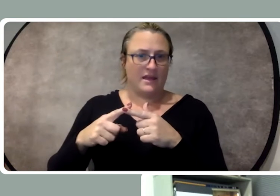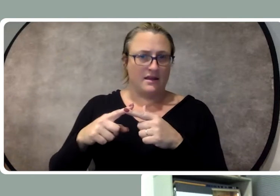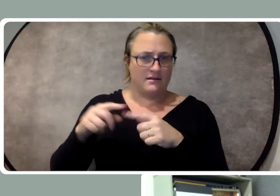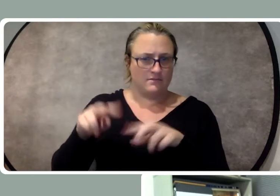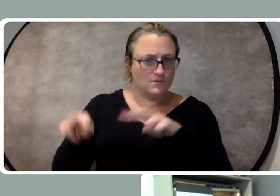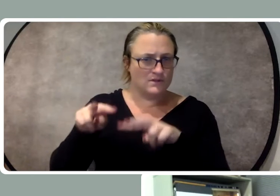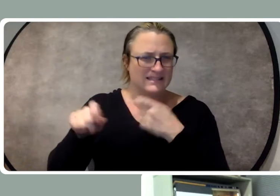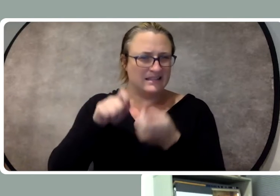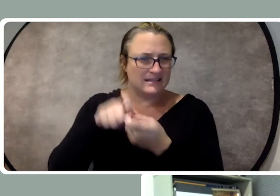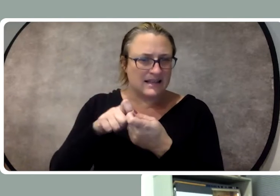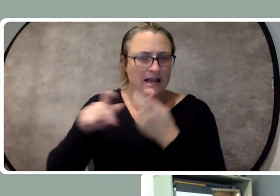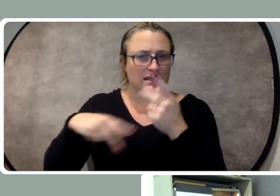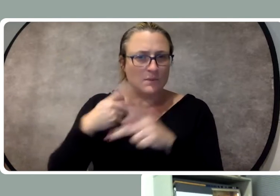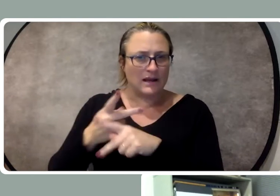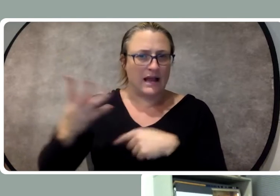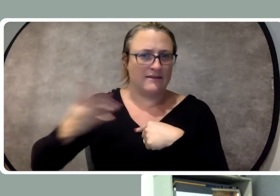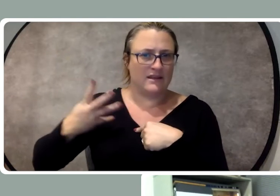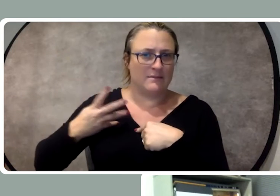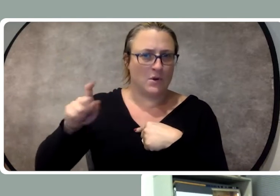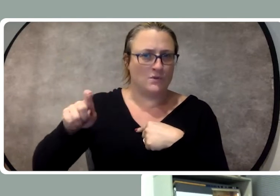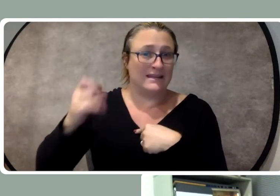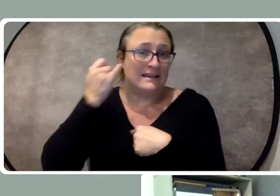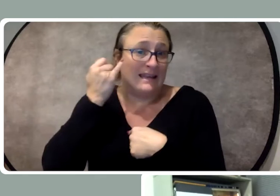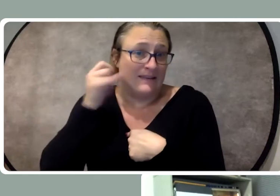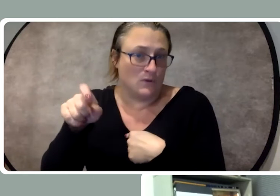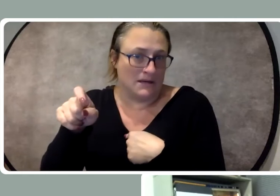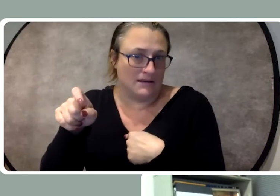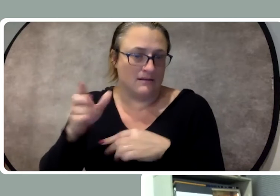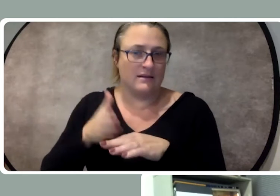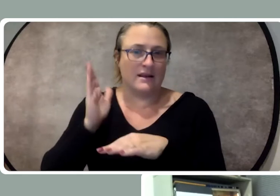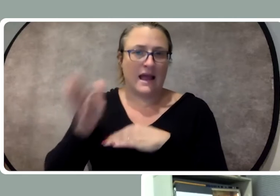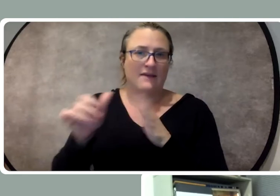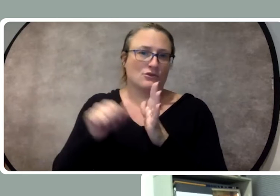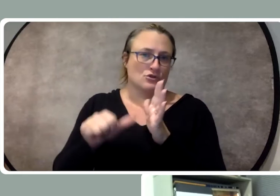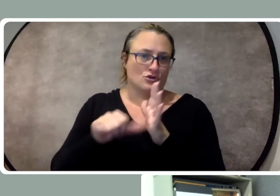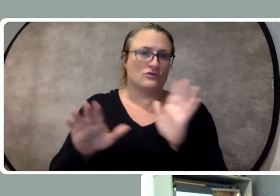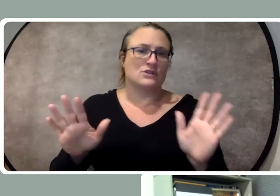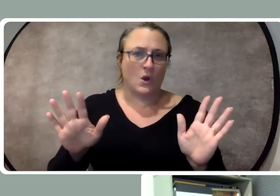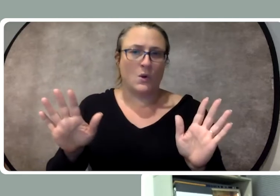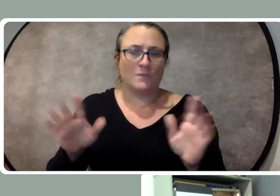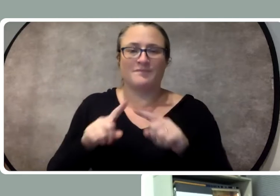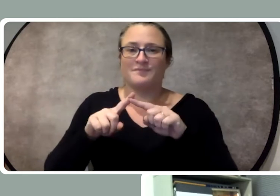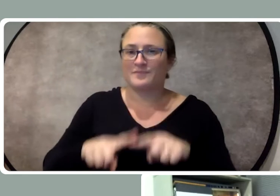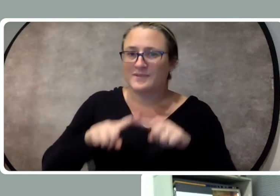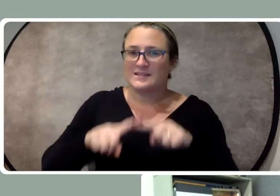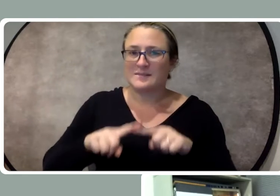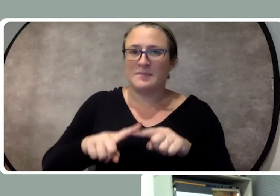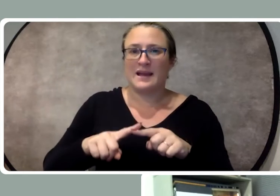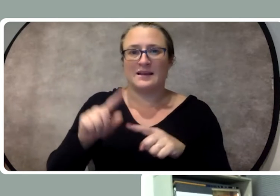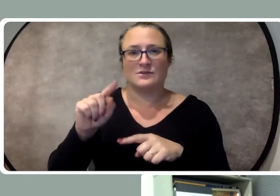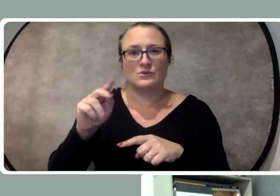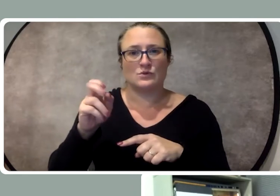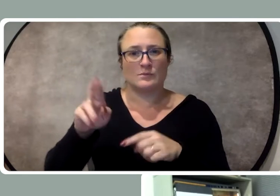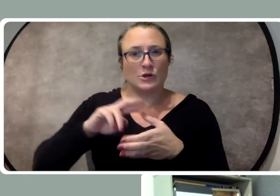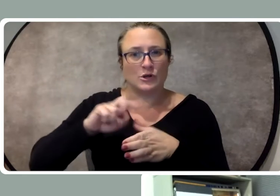kind of chemotherapy regimen, if any, we will give after surgery. So it kind of depends on how big the tumor is and